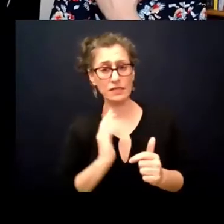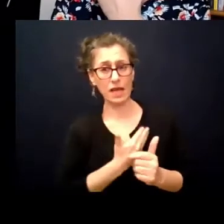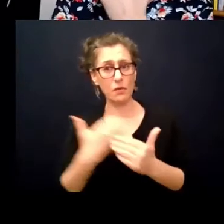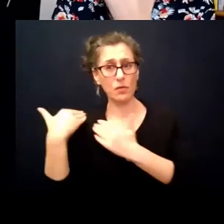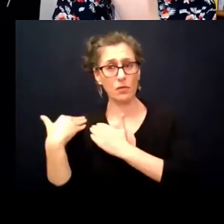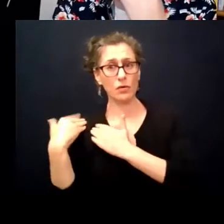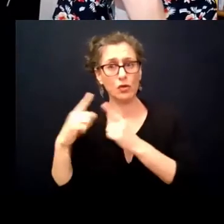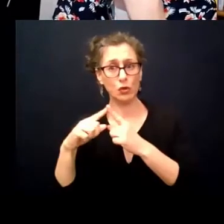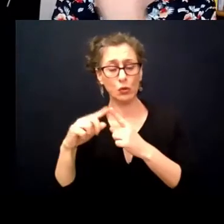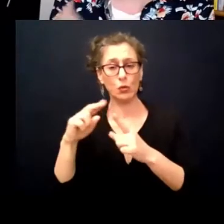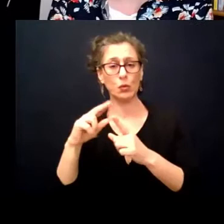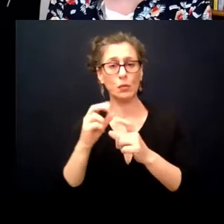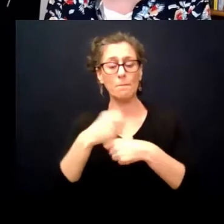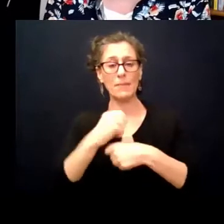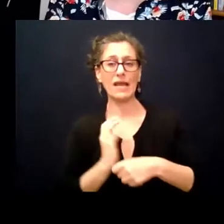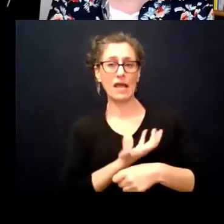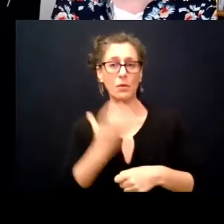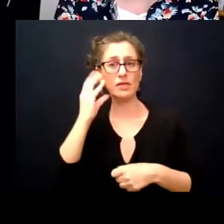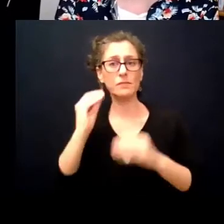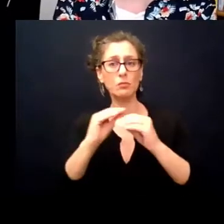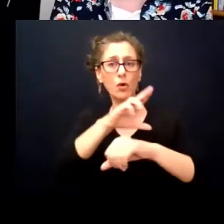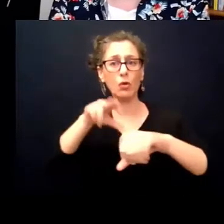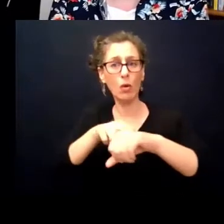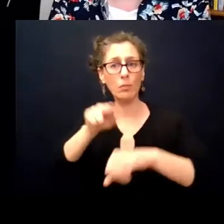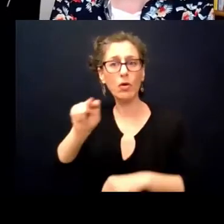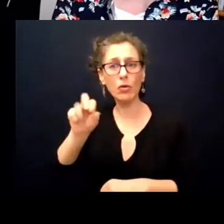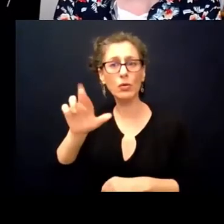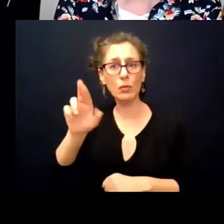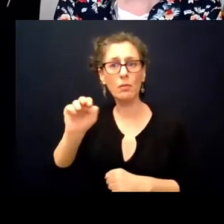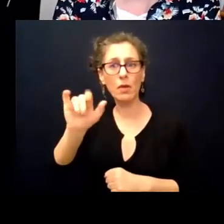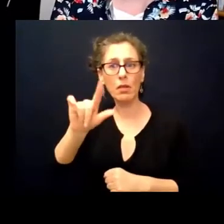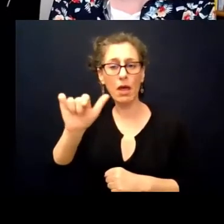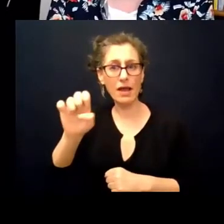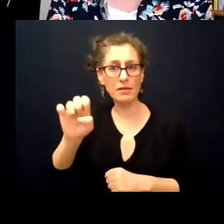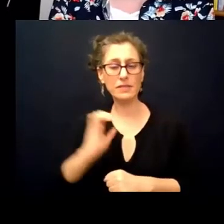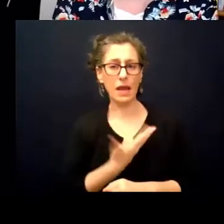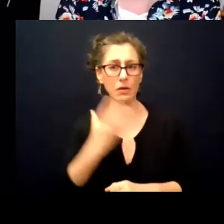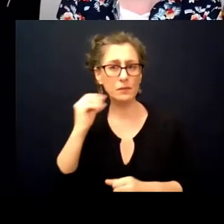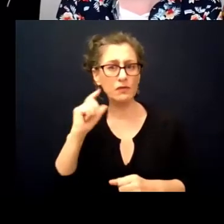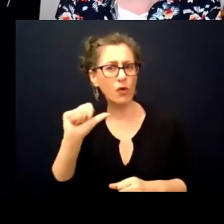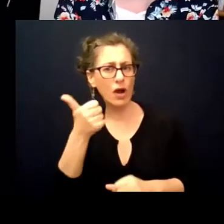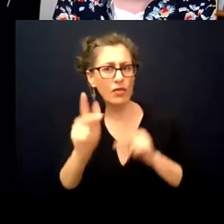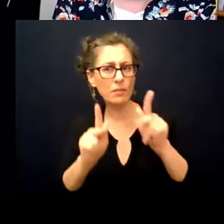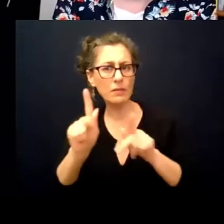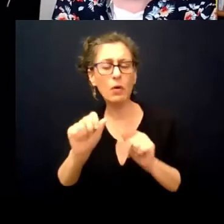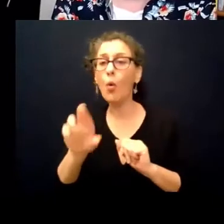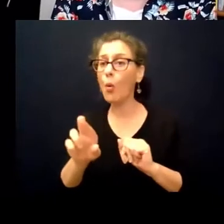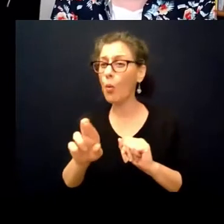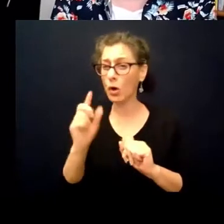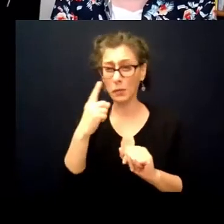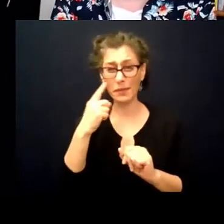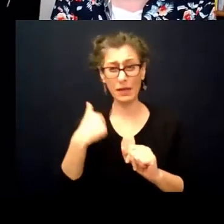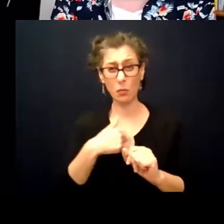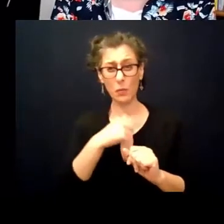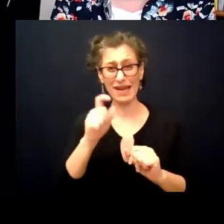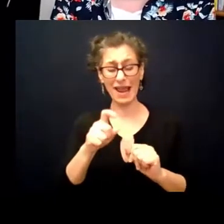normalize our experience or for other people? Or do we somehow need to enter into